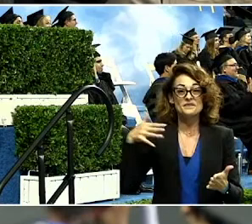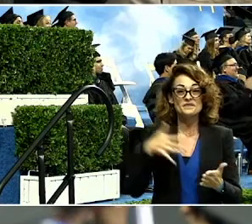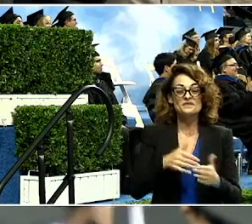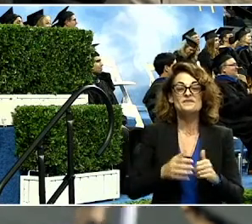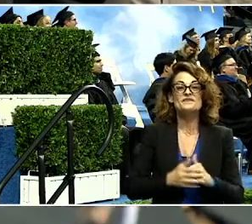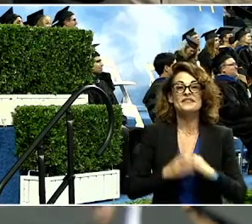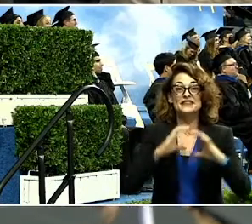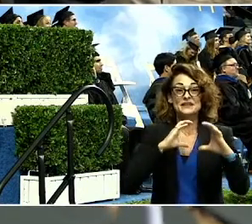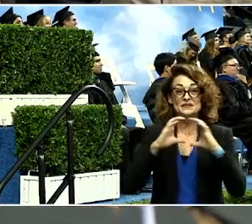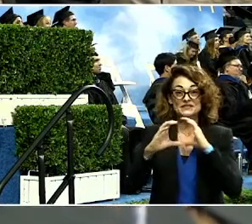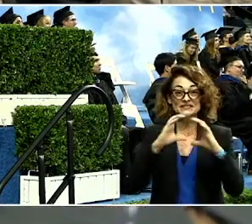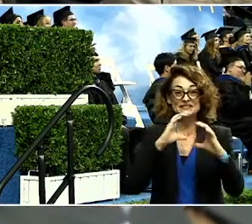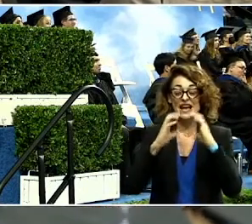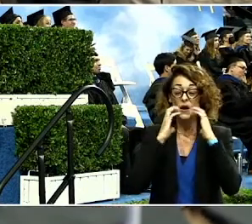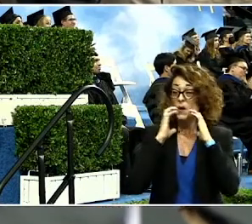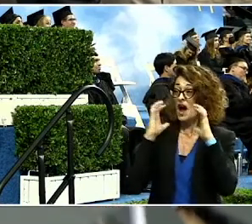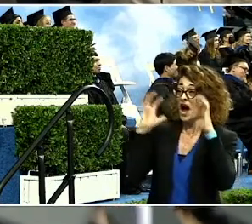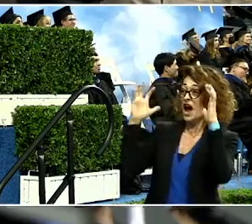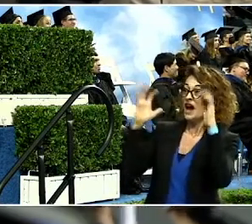communication,